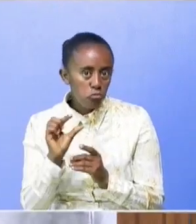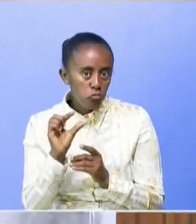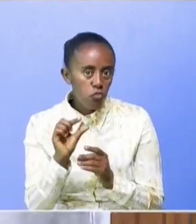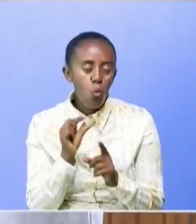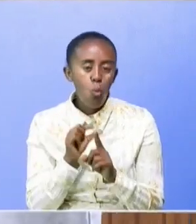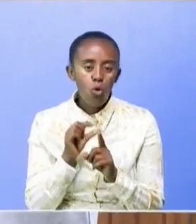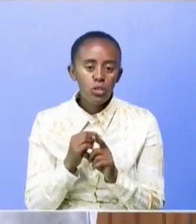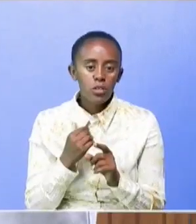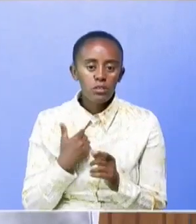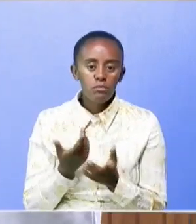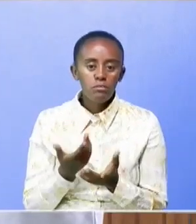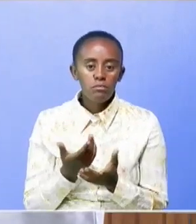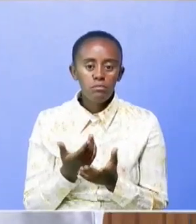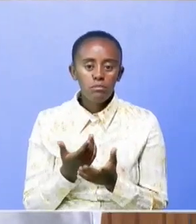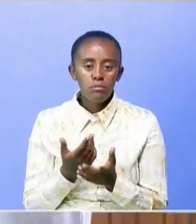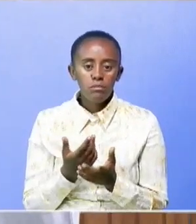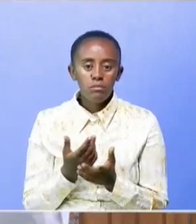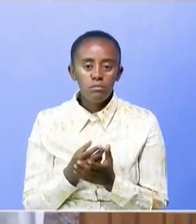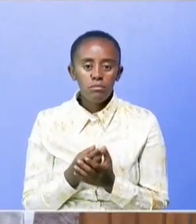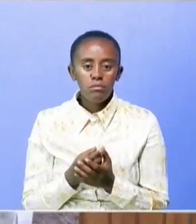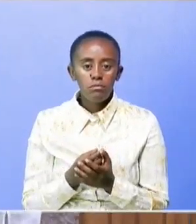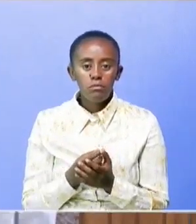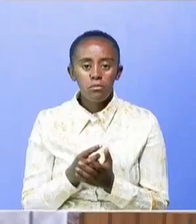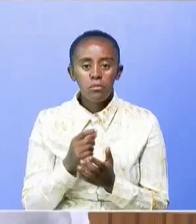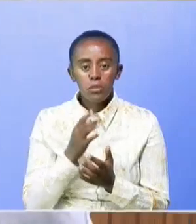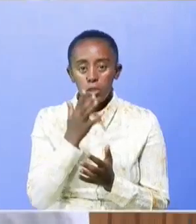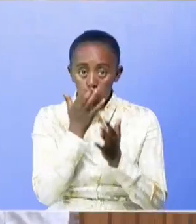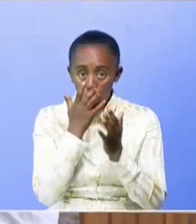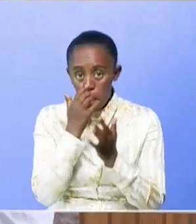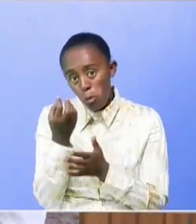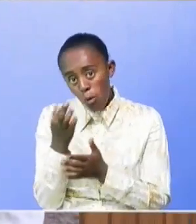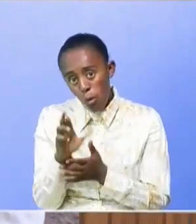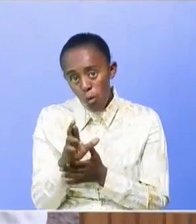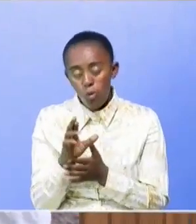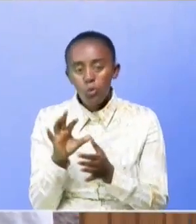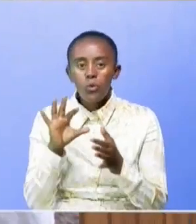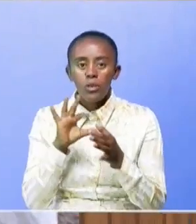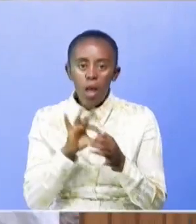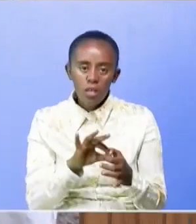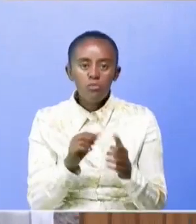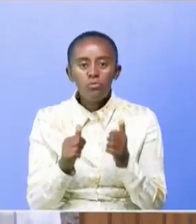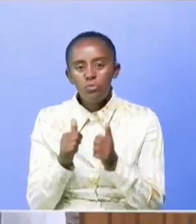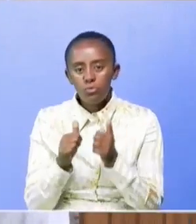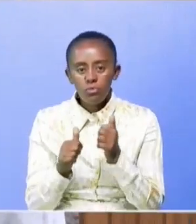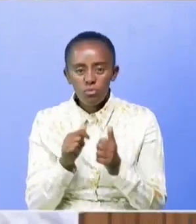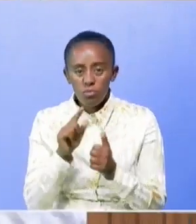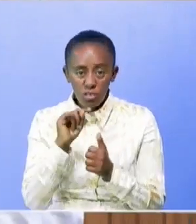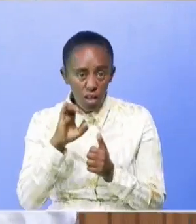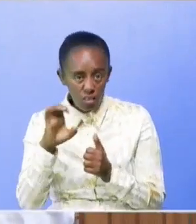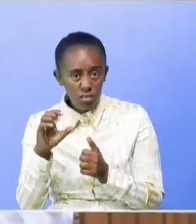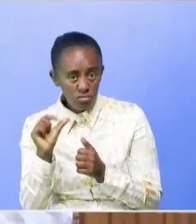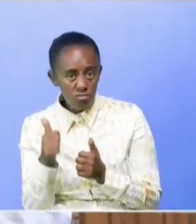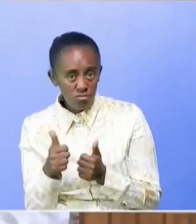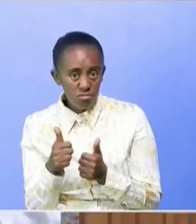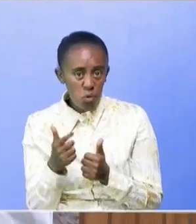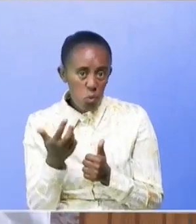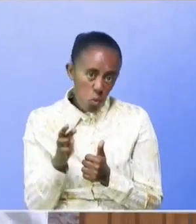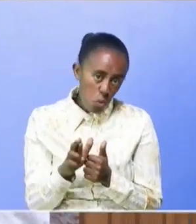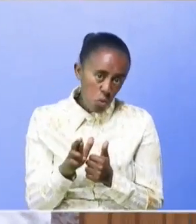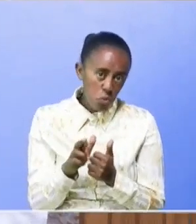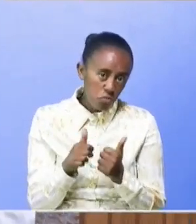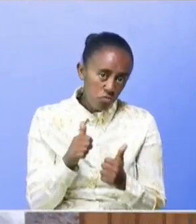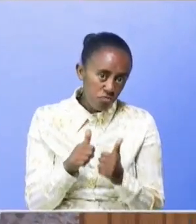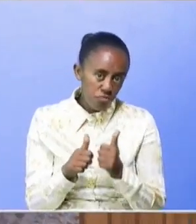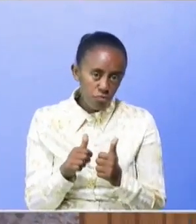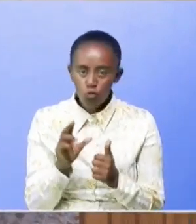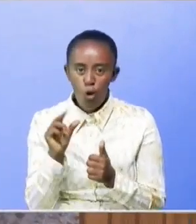here. 2 words actually, stimulate or ties. Do you think it's ties? No, it's